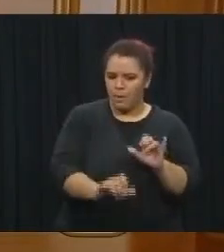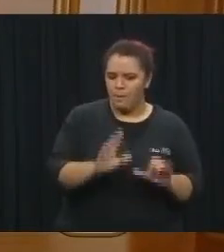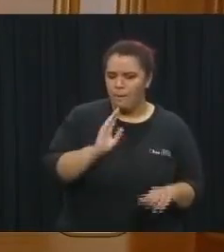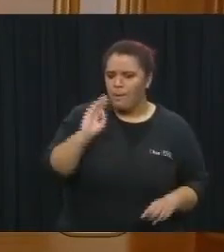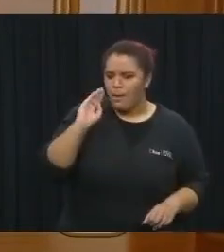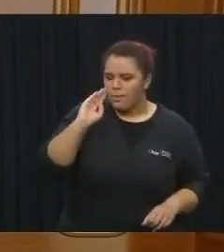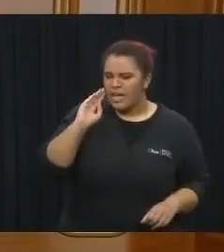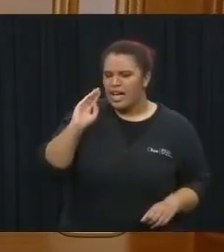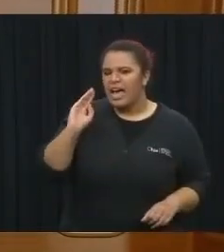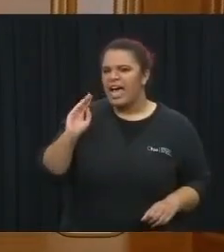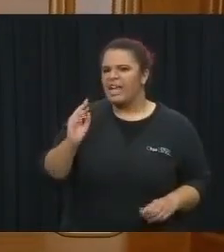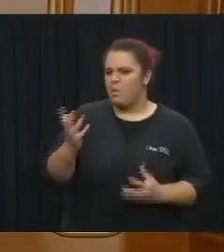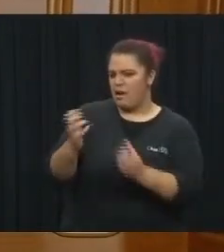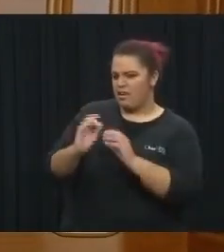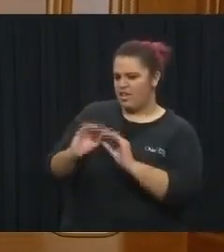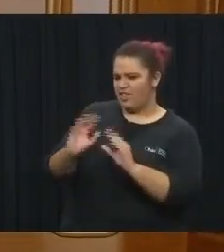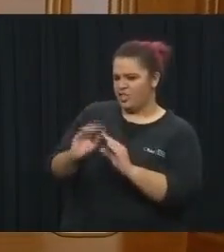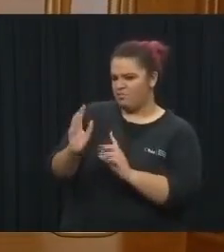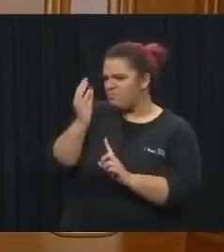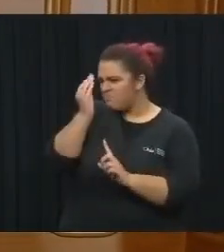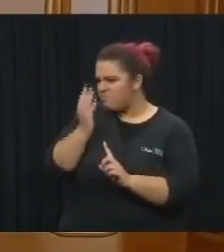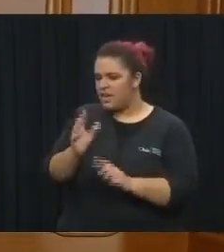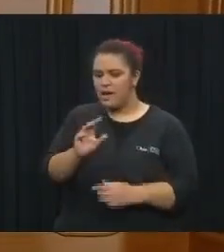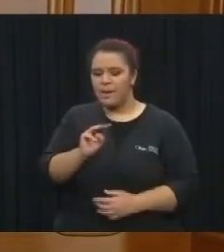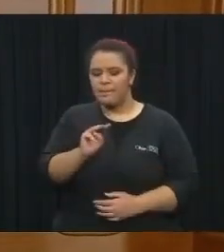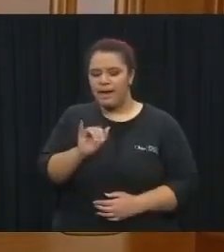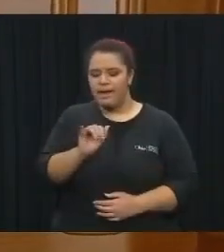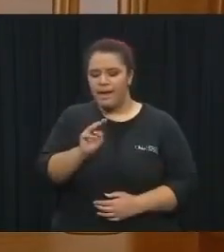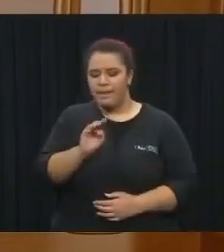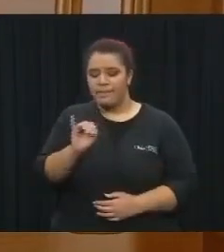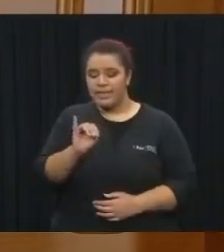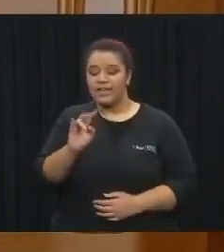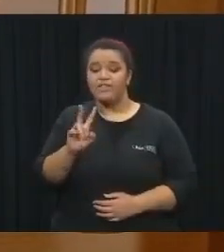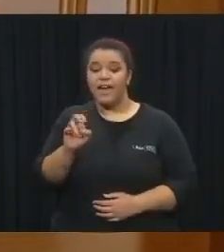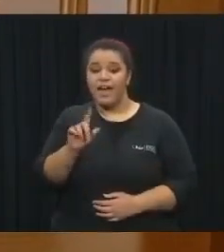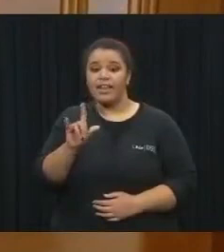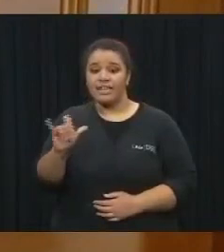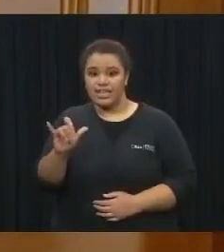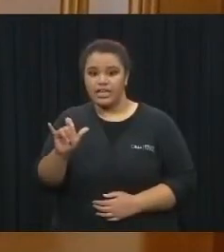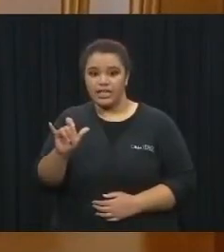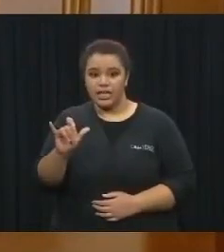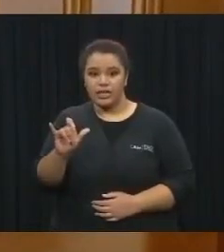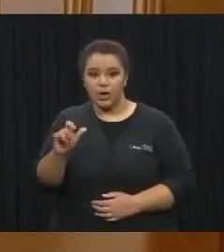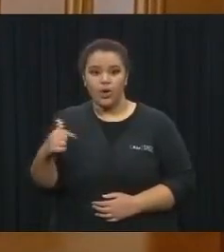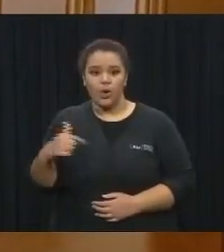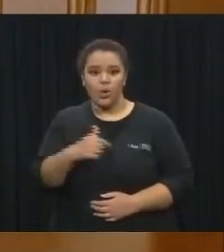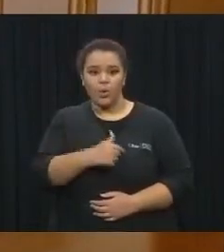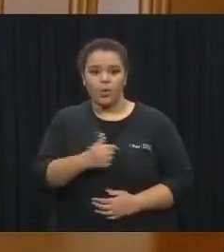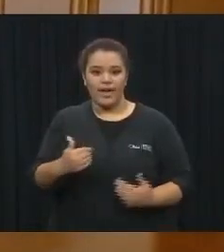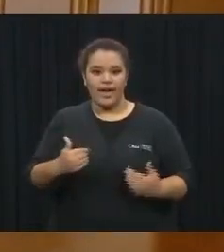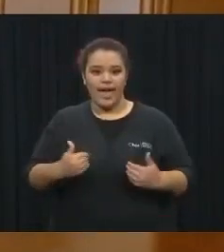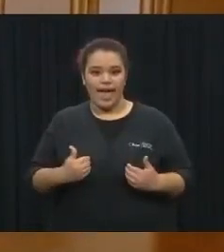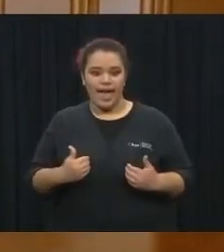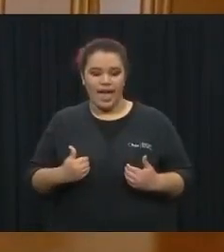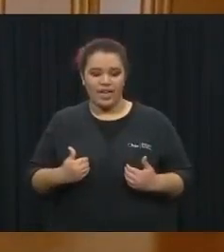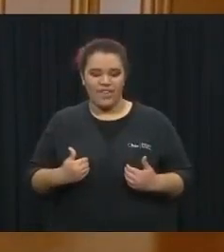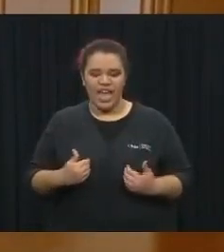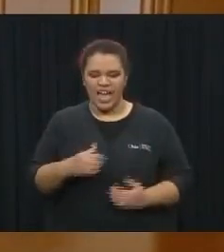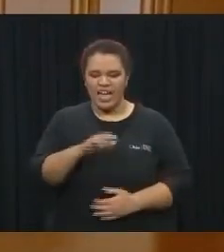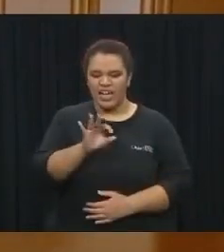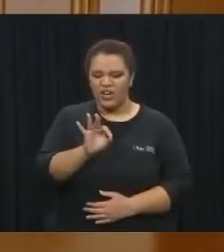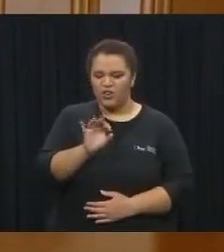important to us in the Miami Valley. I'm thinking of the Fuyao plant. I know you've been there recently. I looked at your